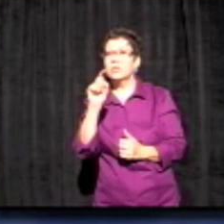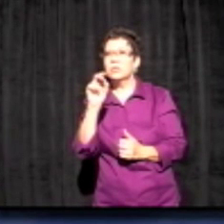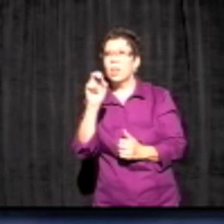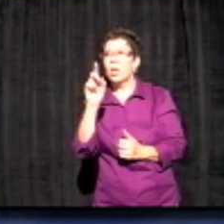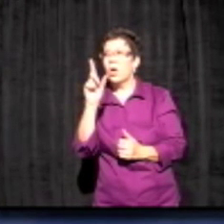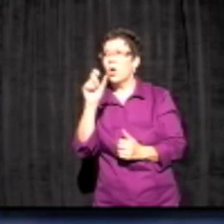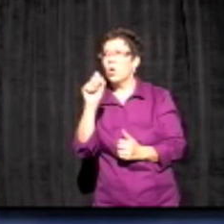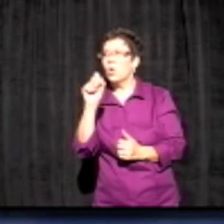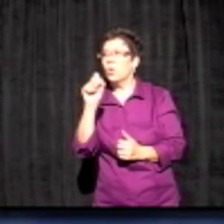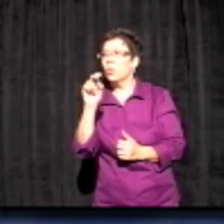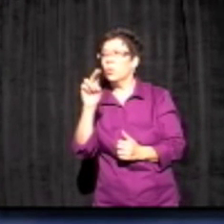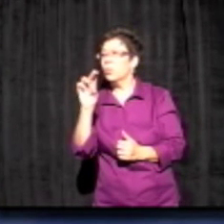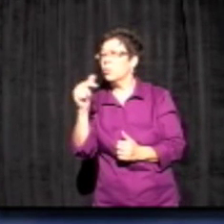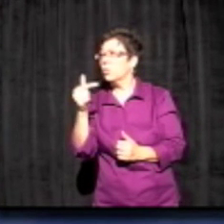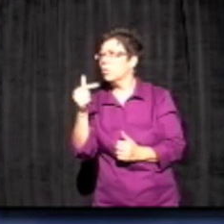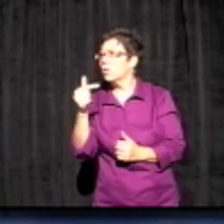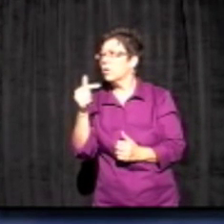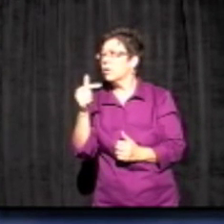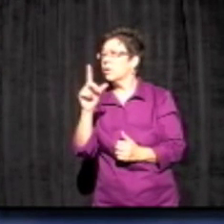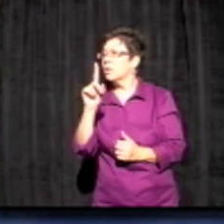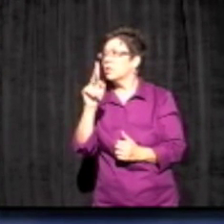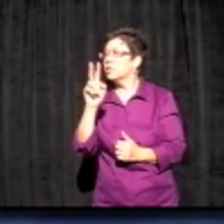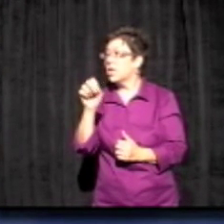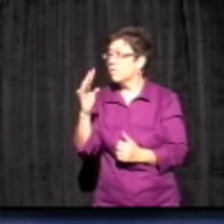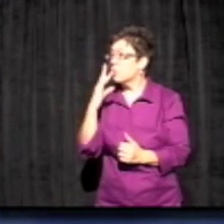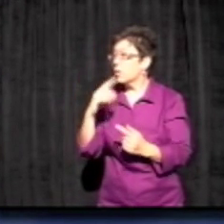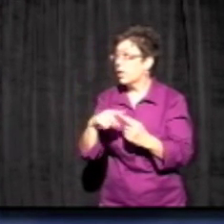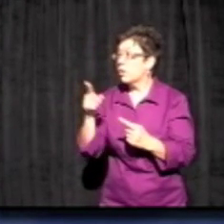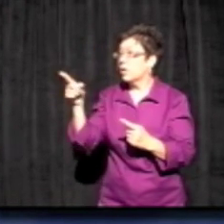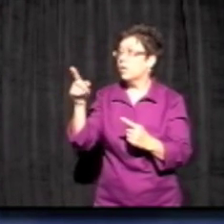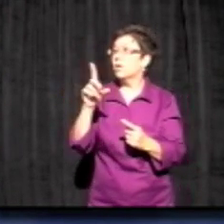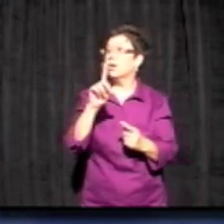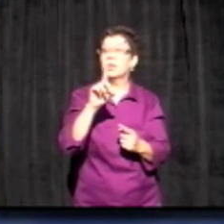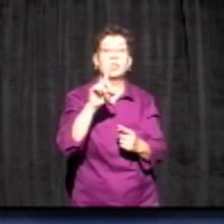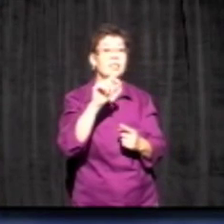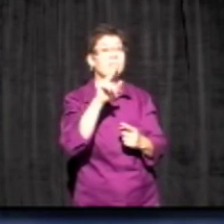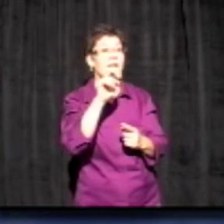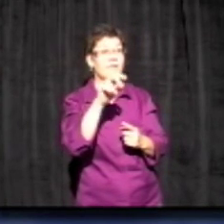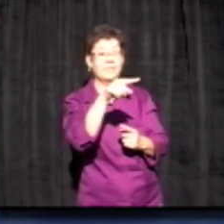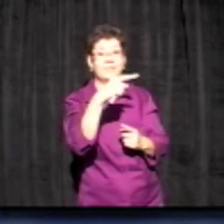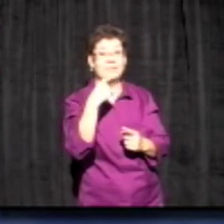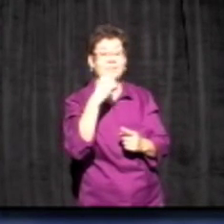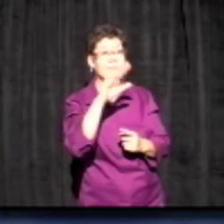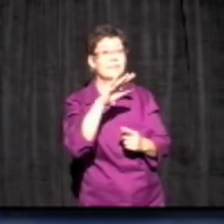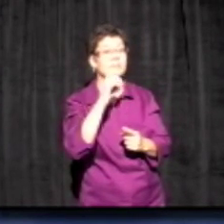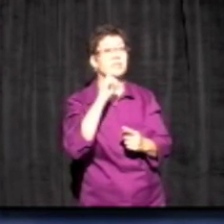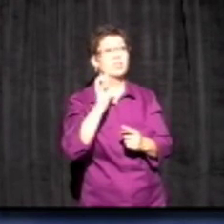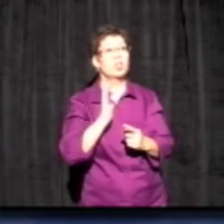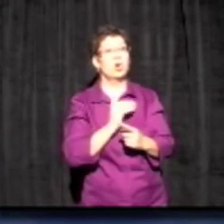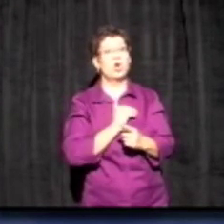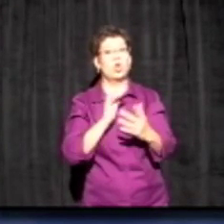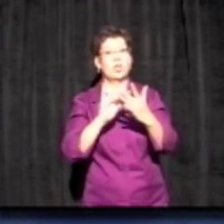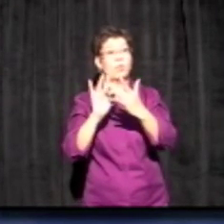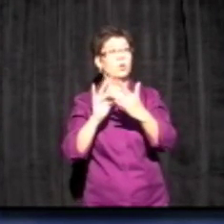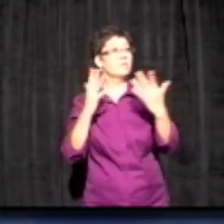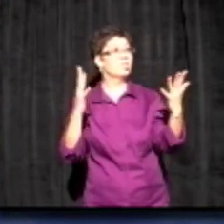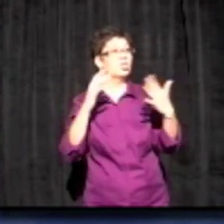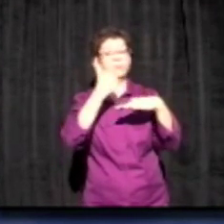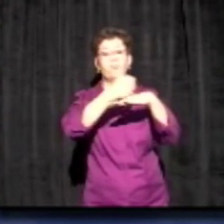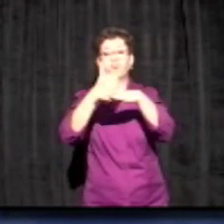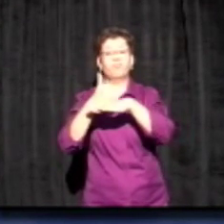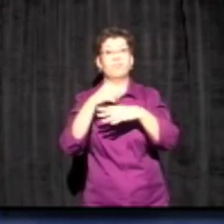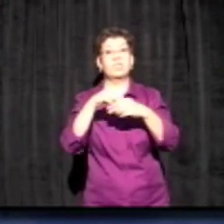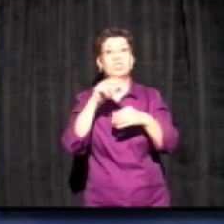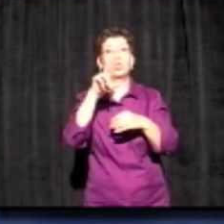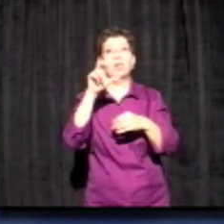I'll ask Dave to address that one. Dave? Yes. Our dealer network, as I mentioned, will service the entire United States.